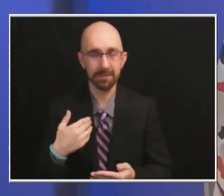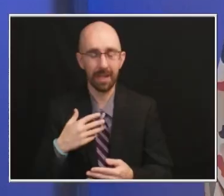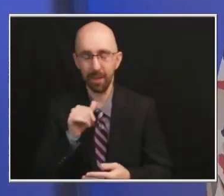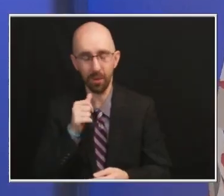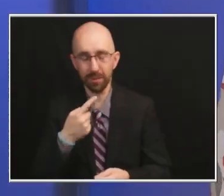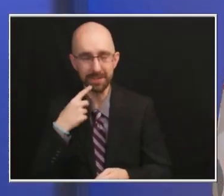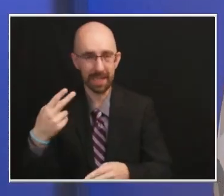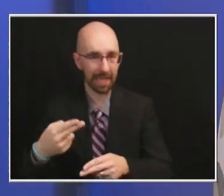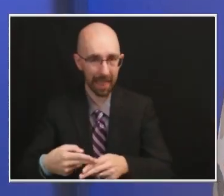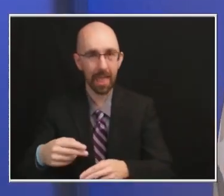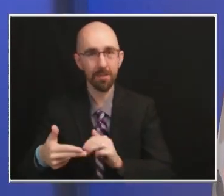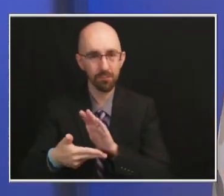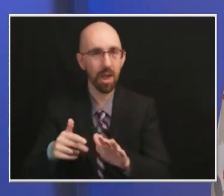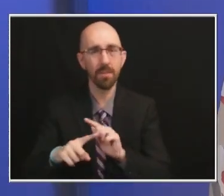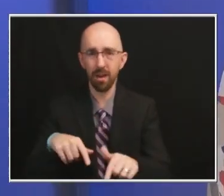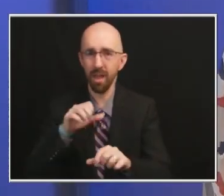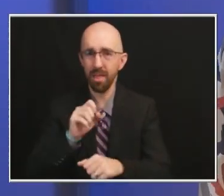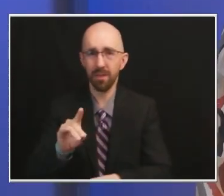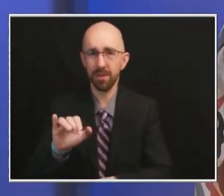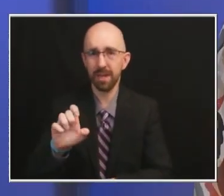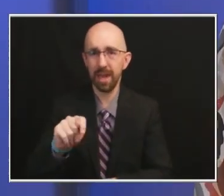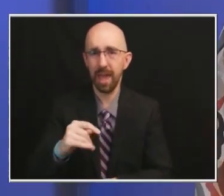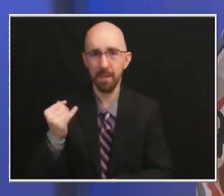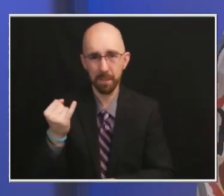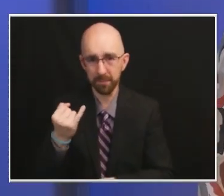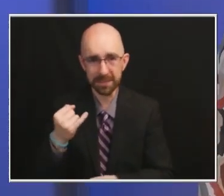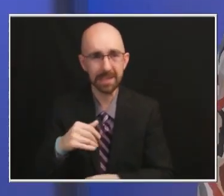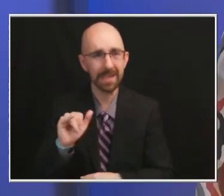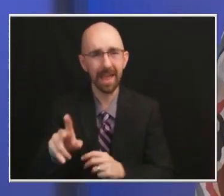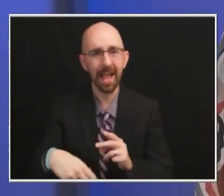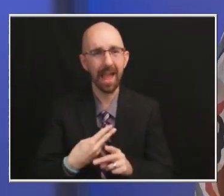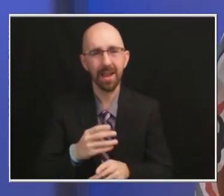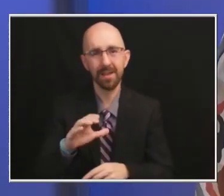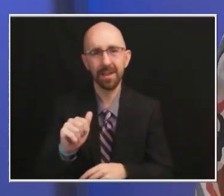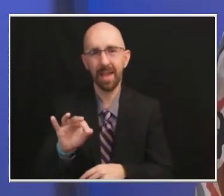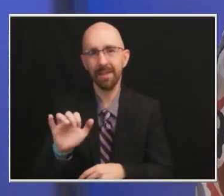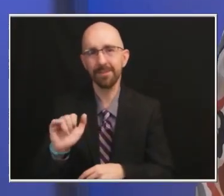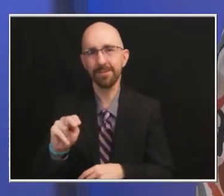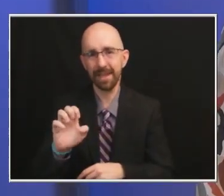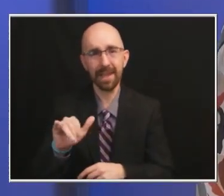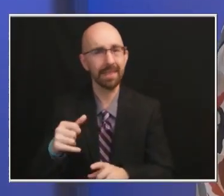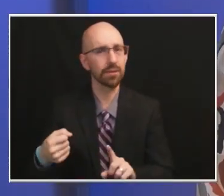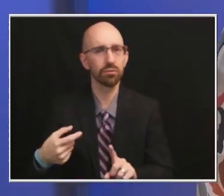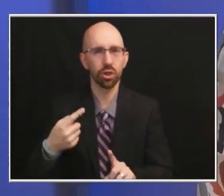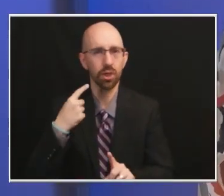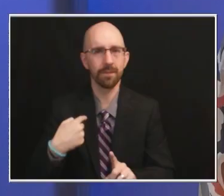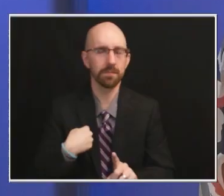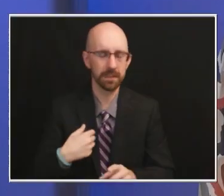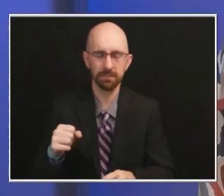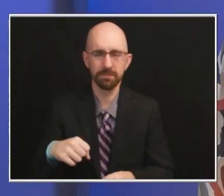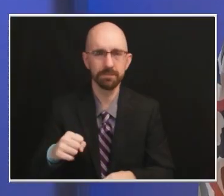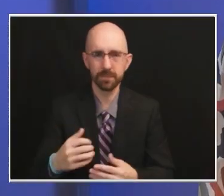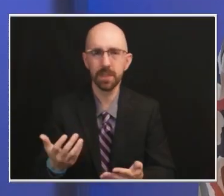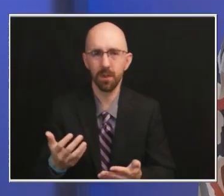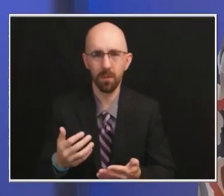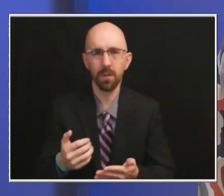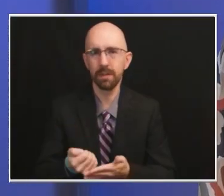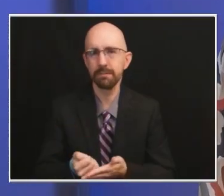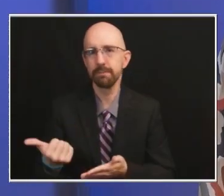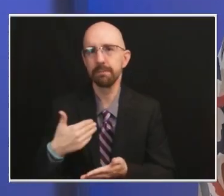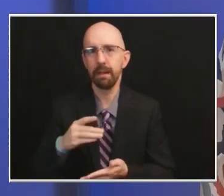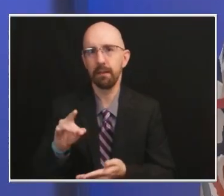Right. And, that kind of caffeine. And so that's a trigger for me. So taking it out of my diet